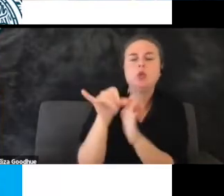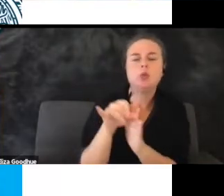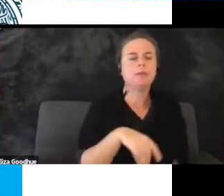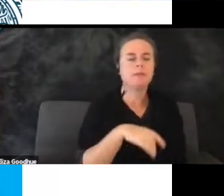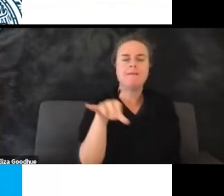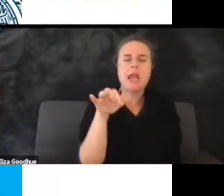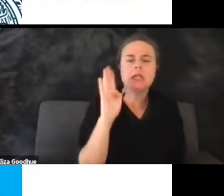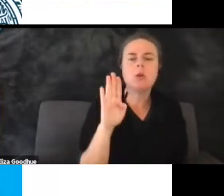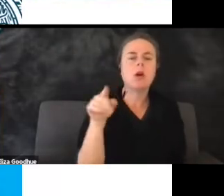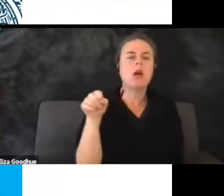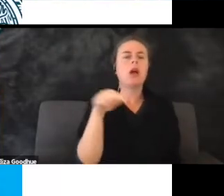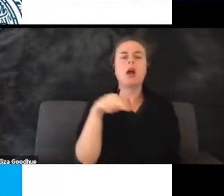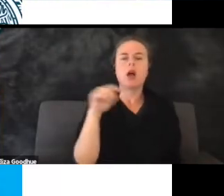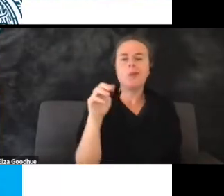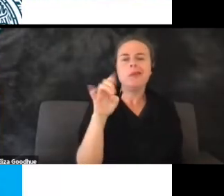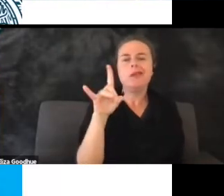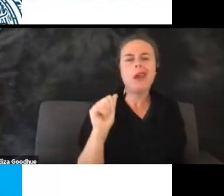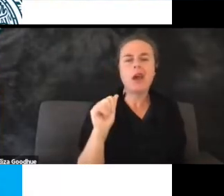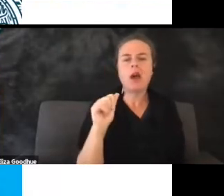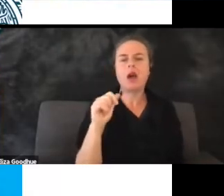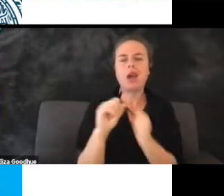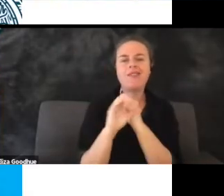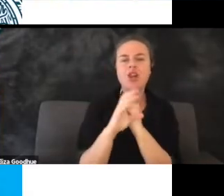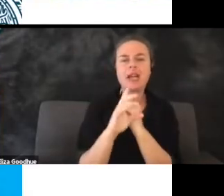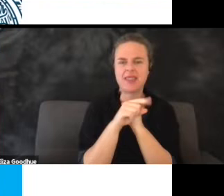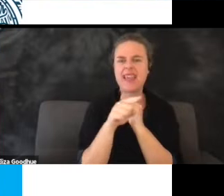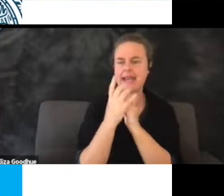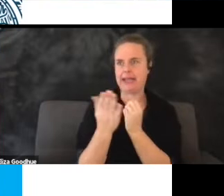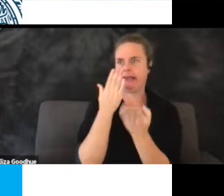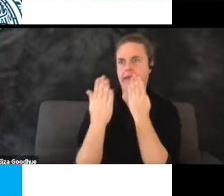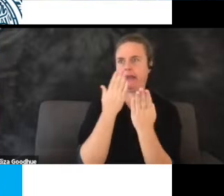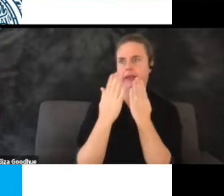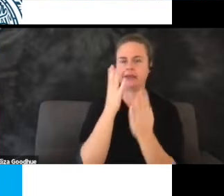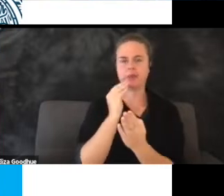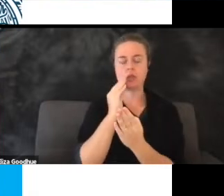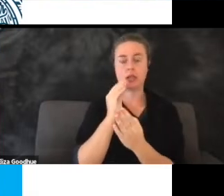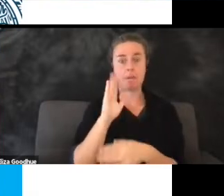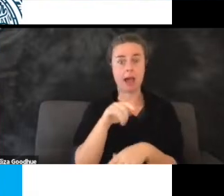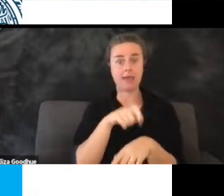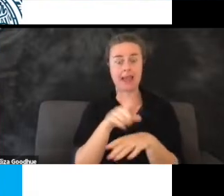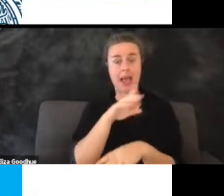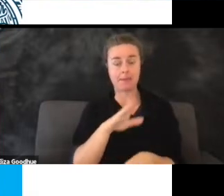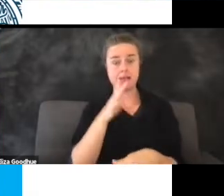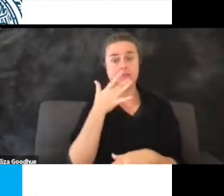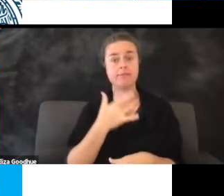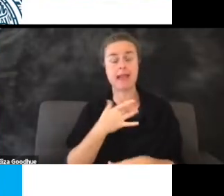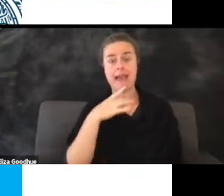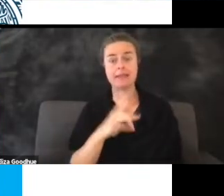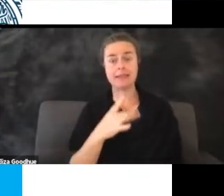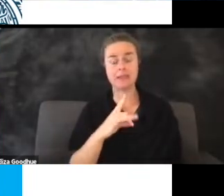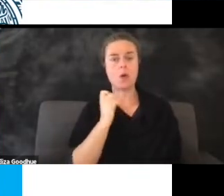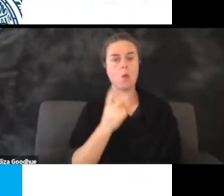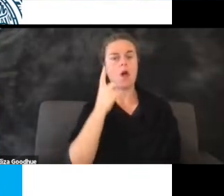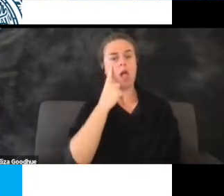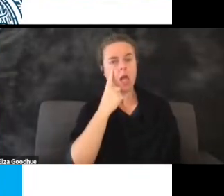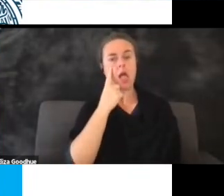Facebook, all the other images that are from media that are coming at him. But by the age of 18, he'll have seen images of alcohol and